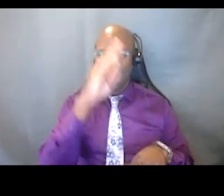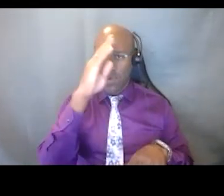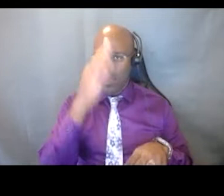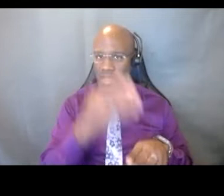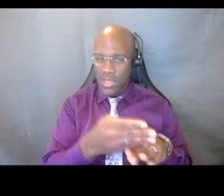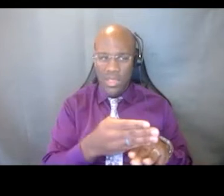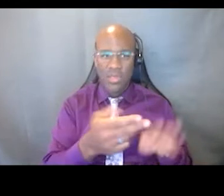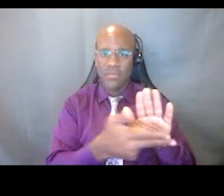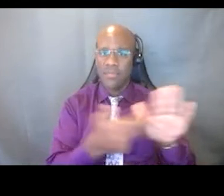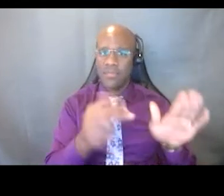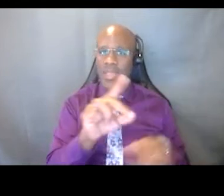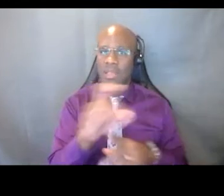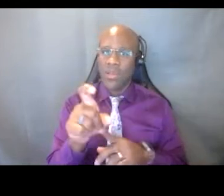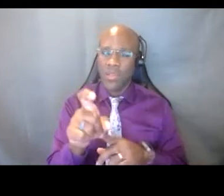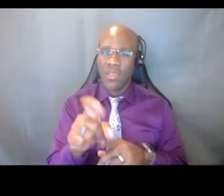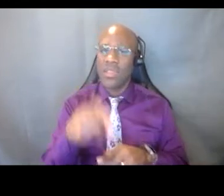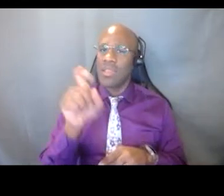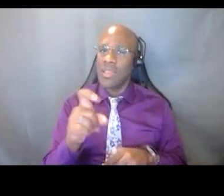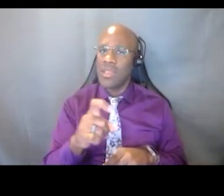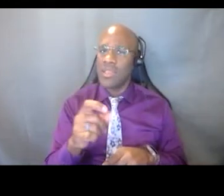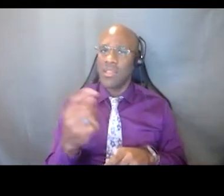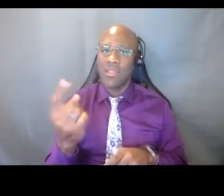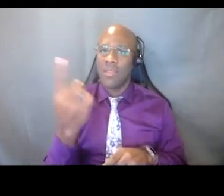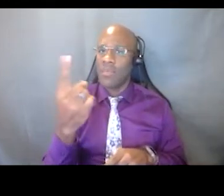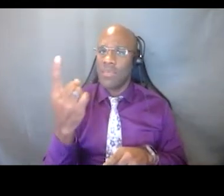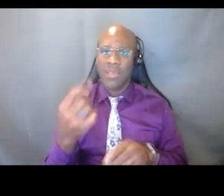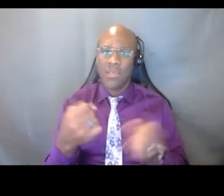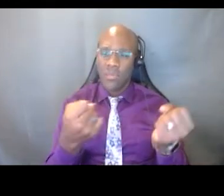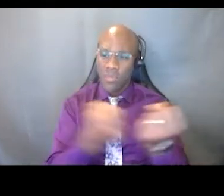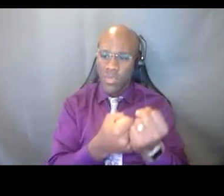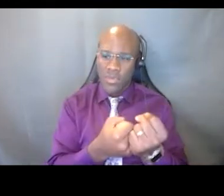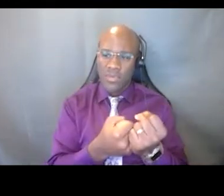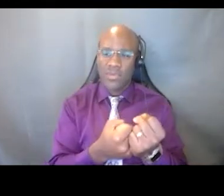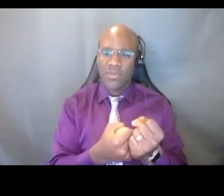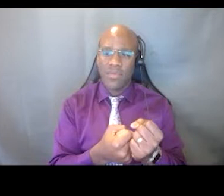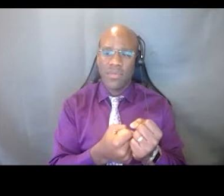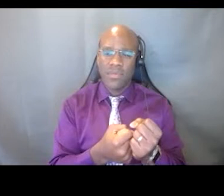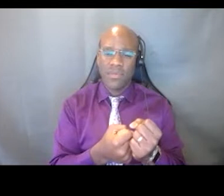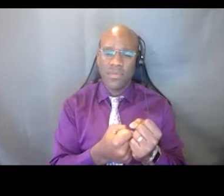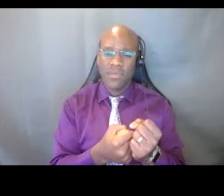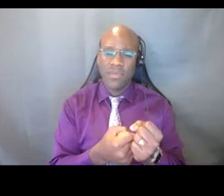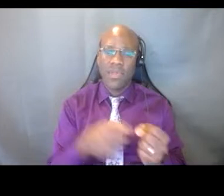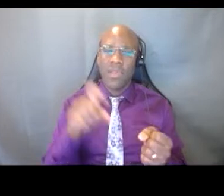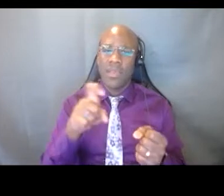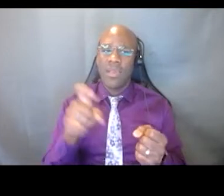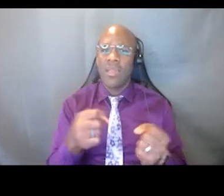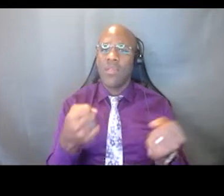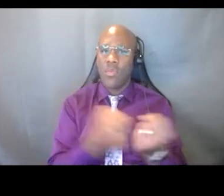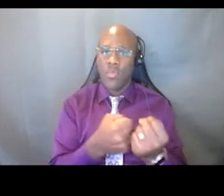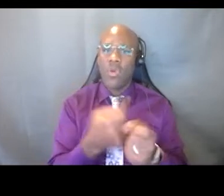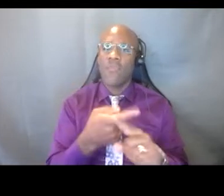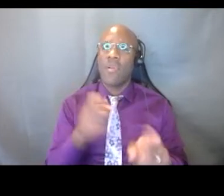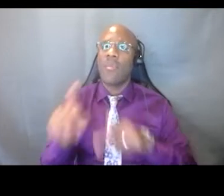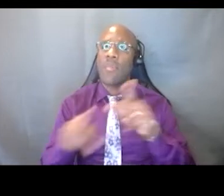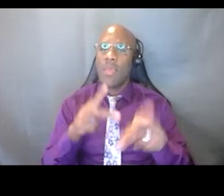a diagnosis, they needed some type of support, but specifically support from people that they could consider peers, people that